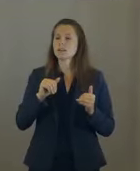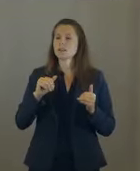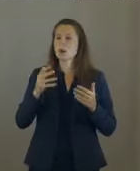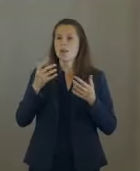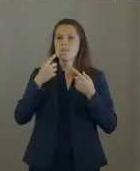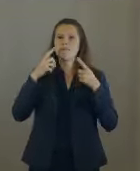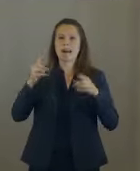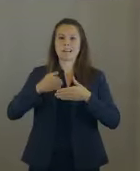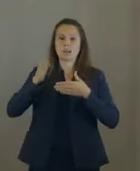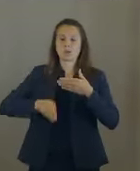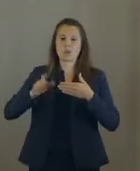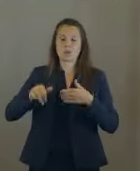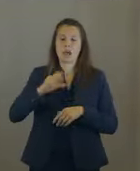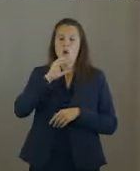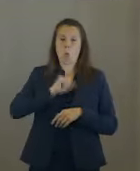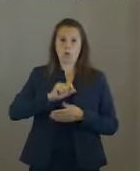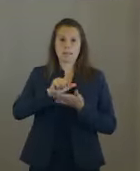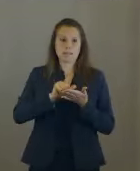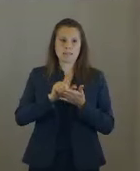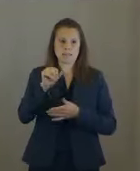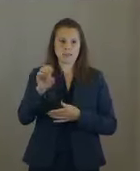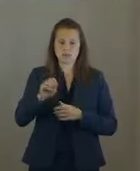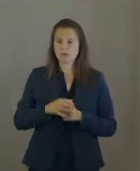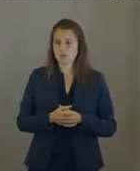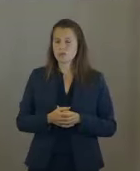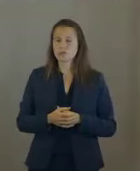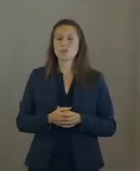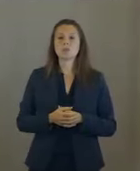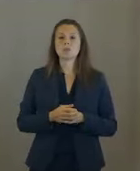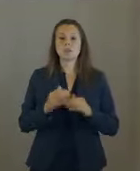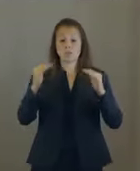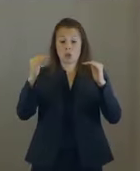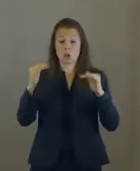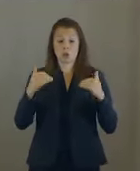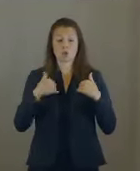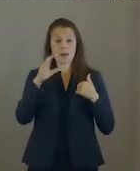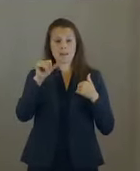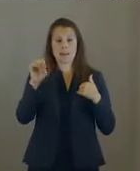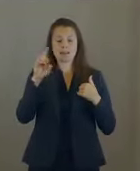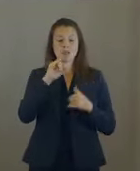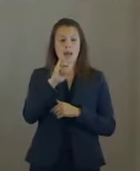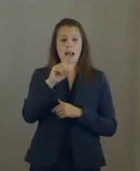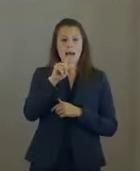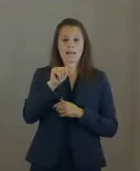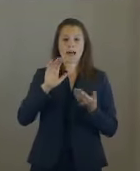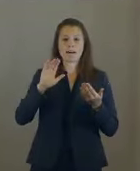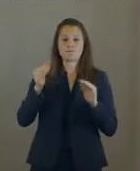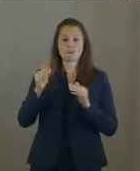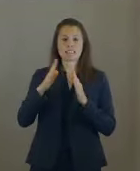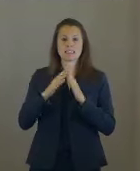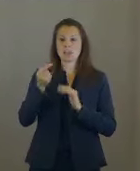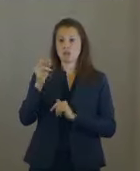this fairly old litigation. Below that, you have the case of Ayala versus City of Grand